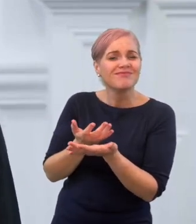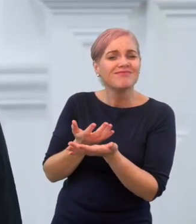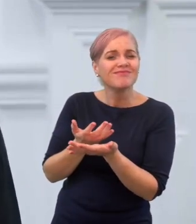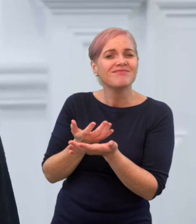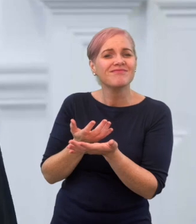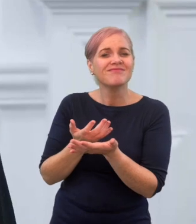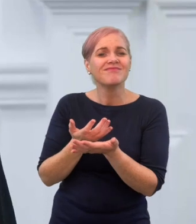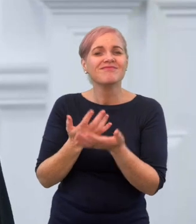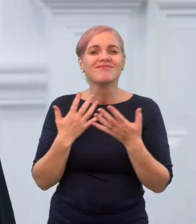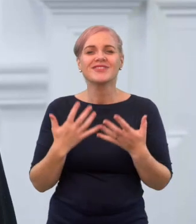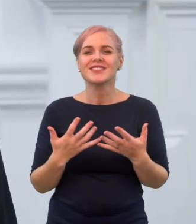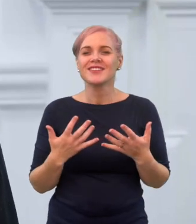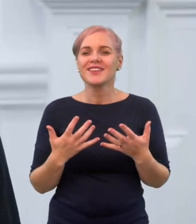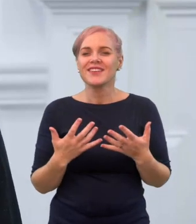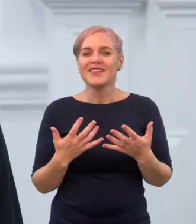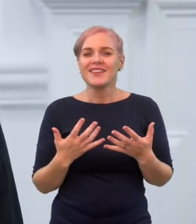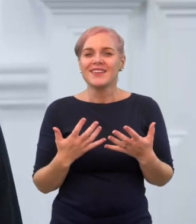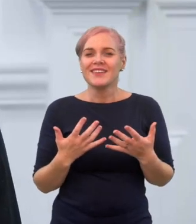happiness.